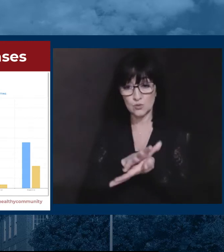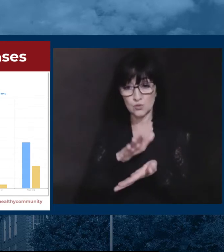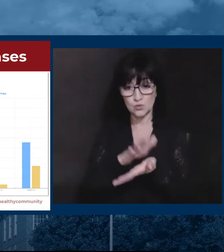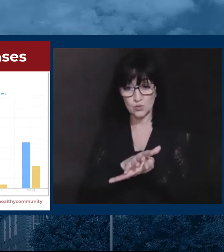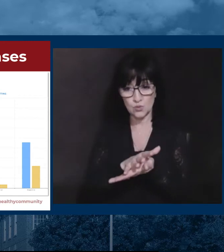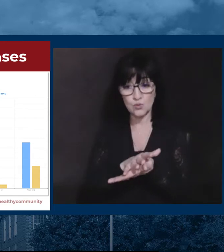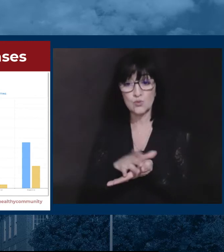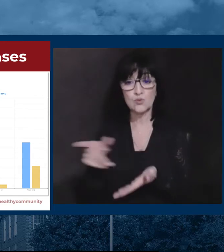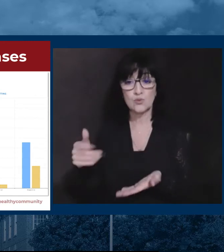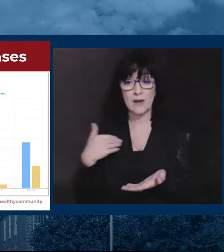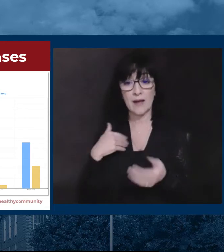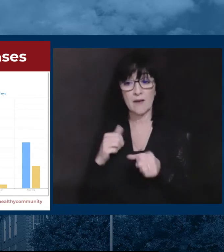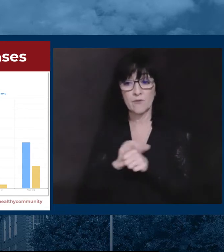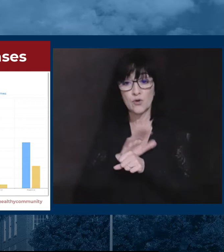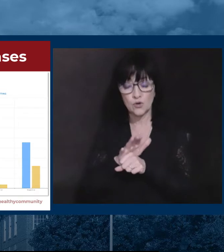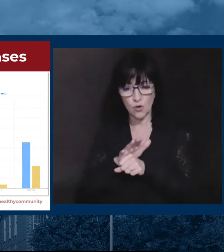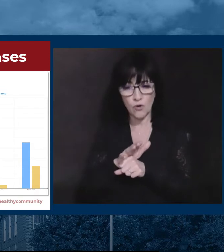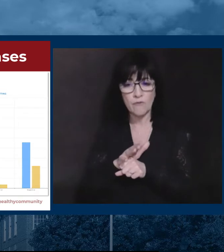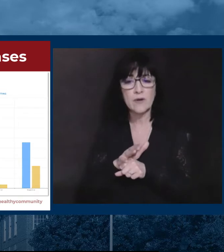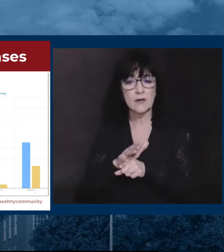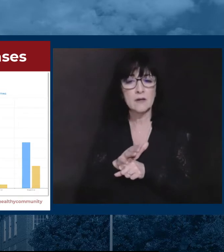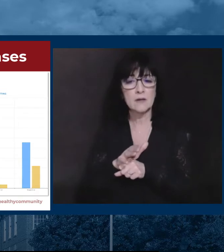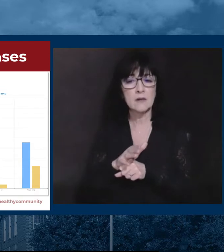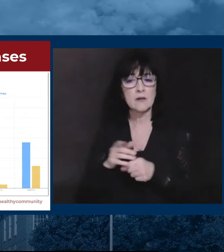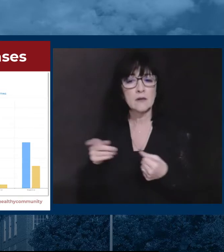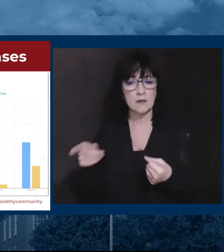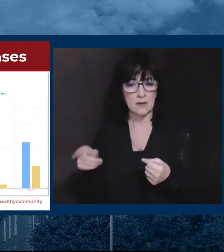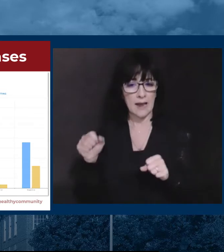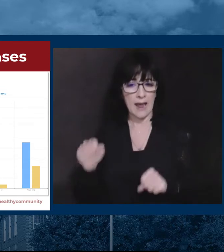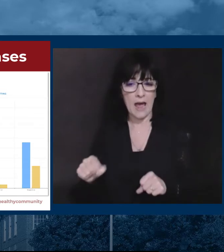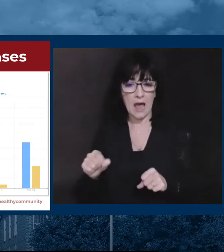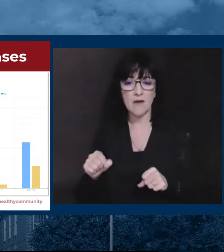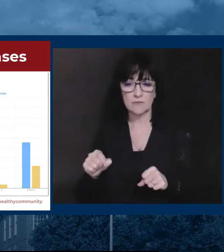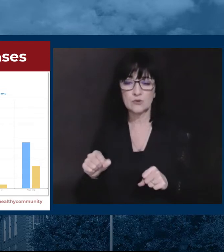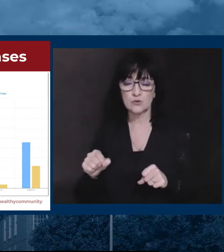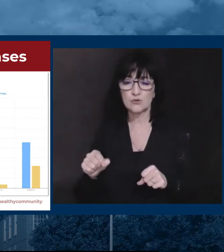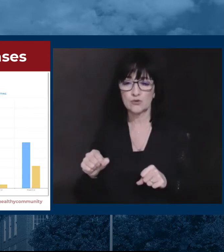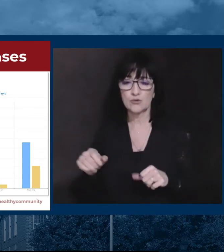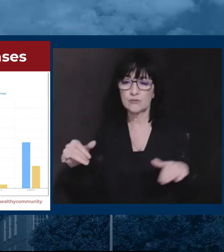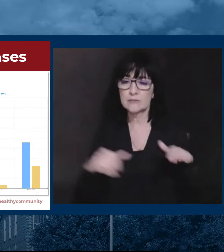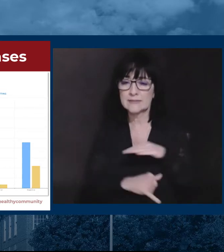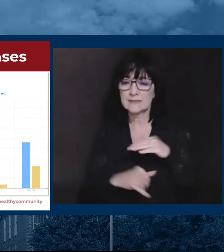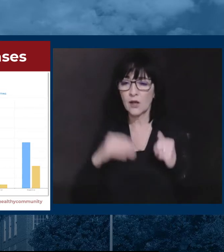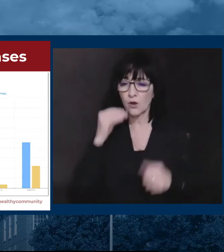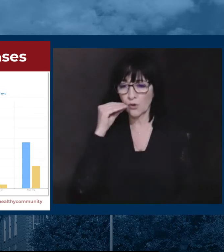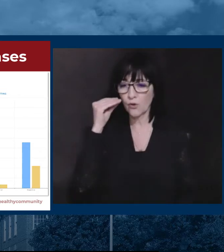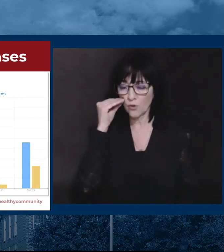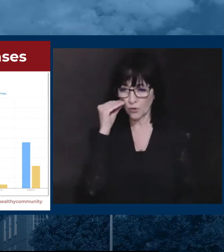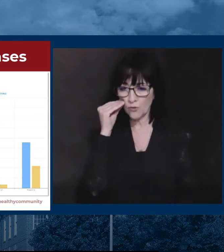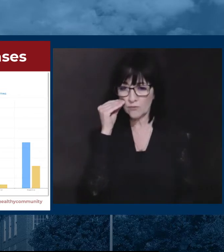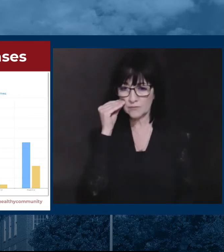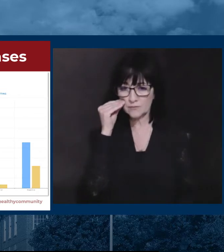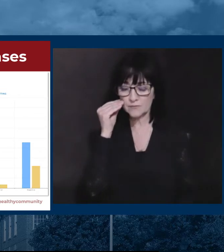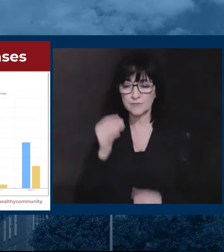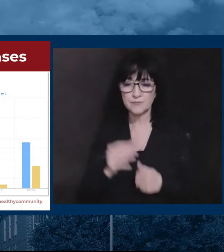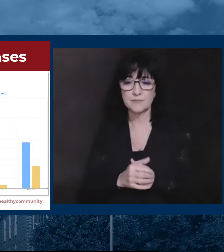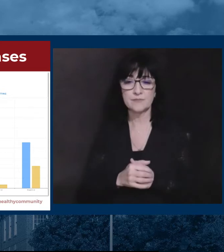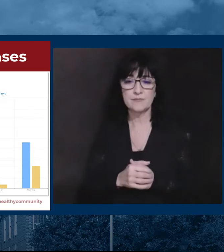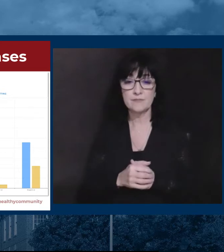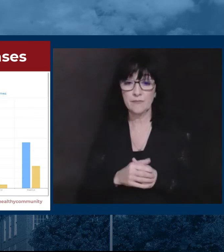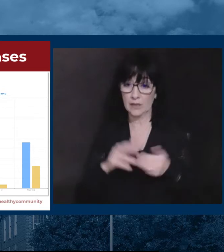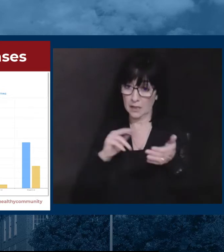people, request those people be in quarantine. So this is data that we already collect. It doesn't necessarily